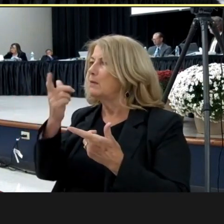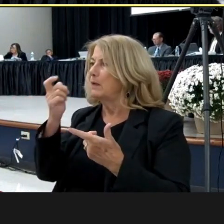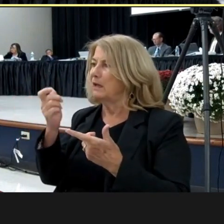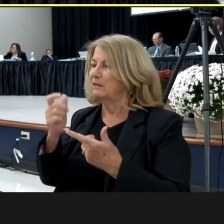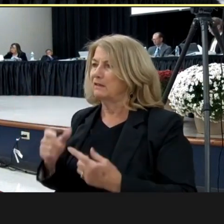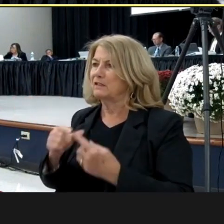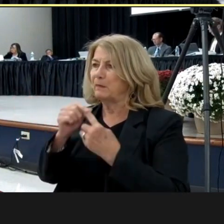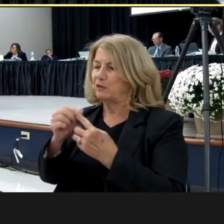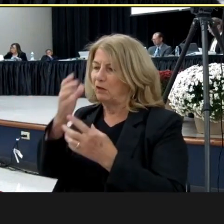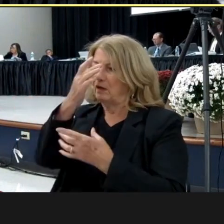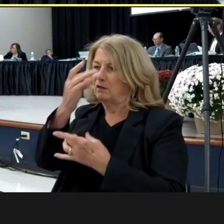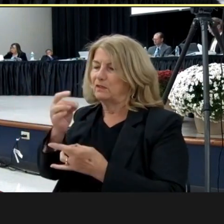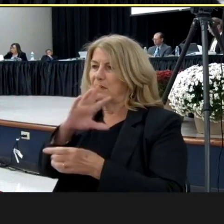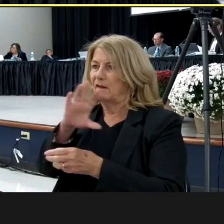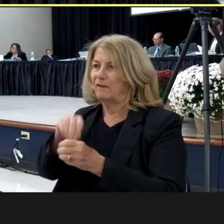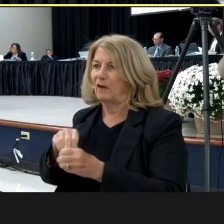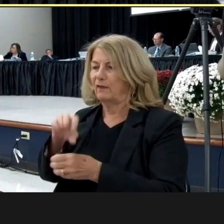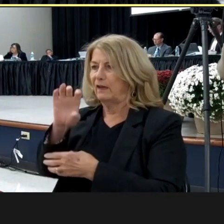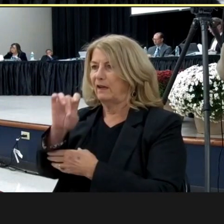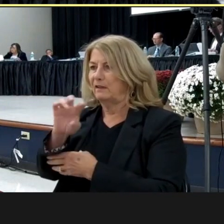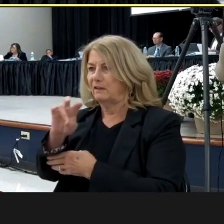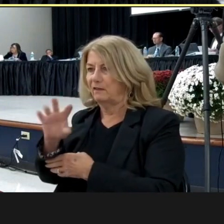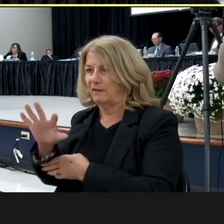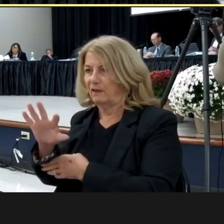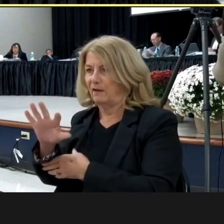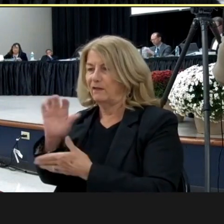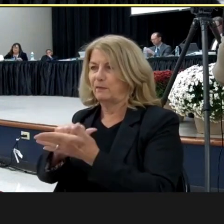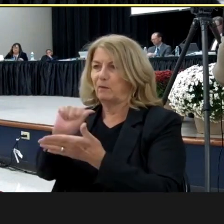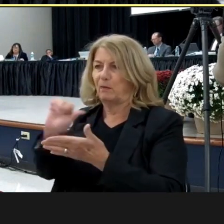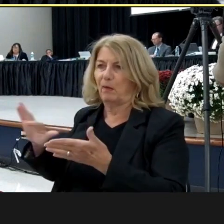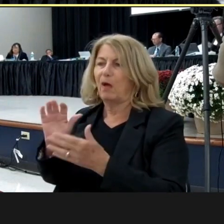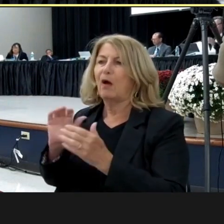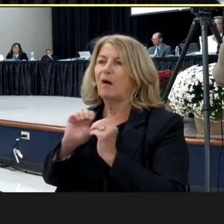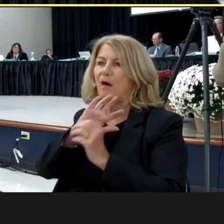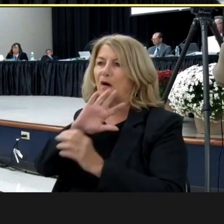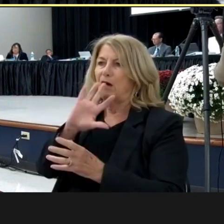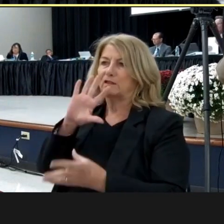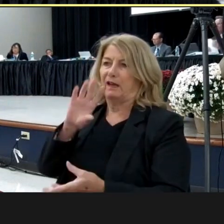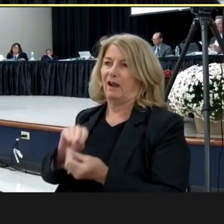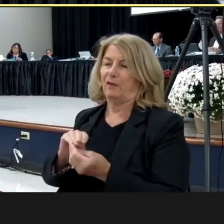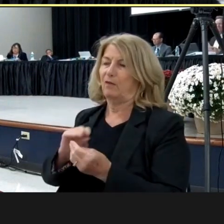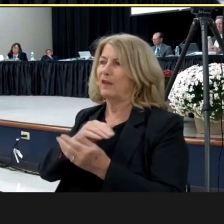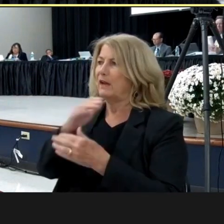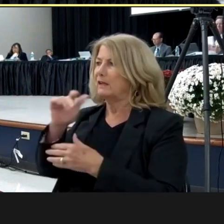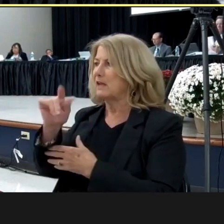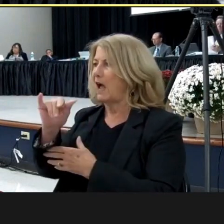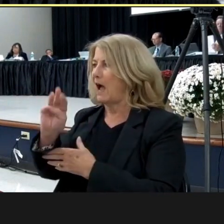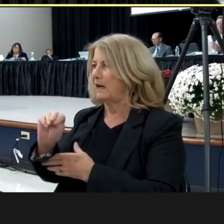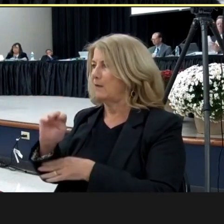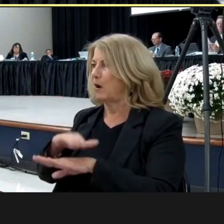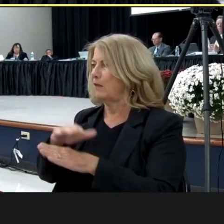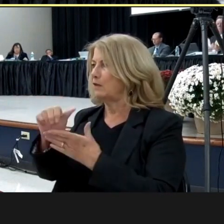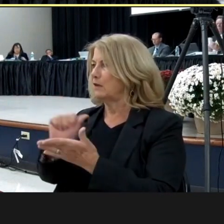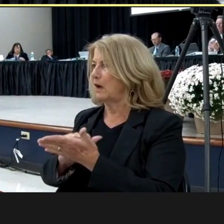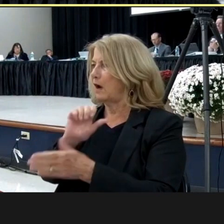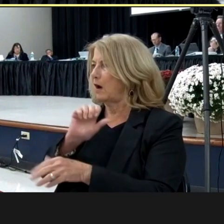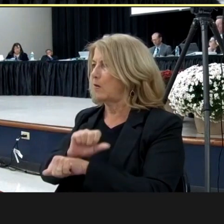been filed, 875, which has been pulled altogether. The next item on the agenda are work session